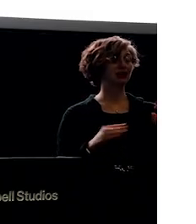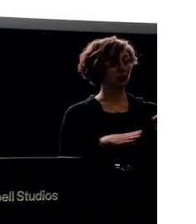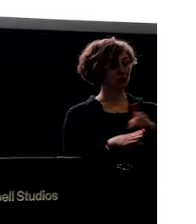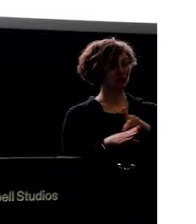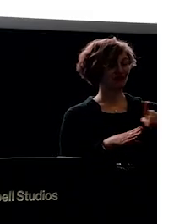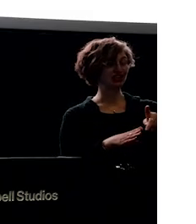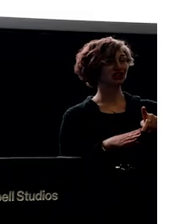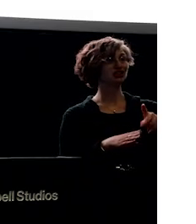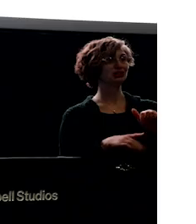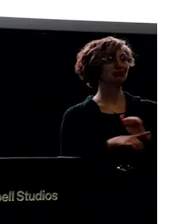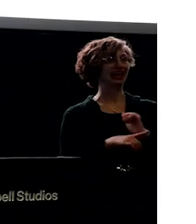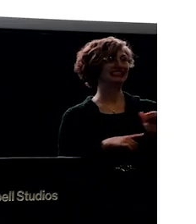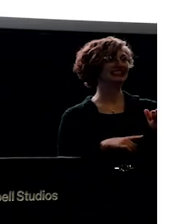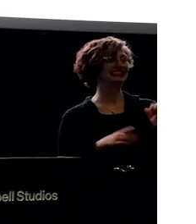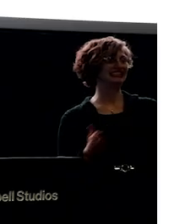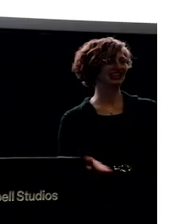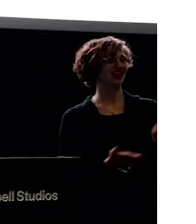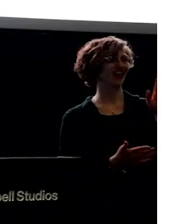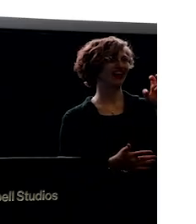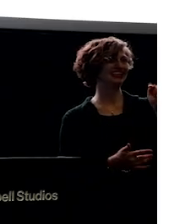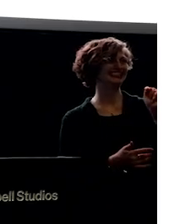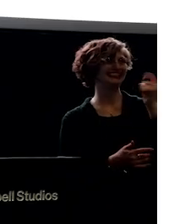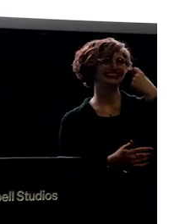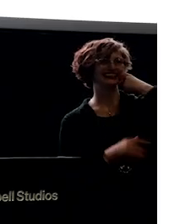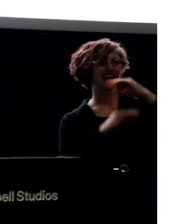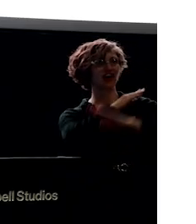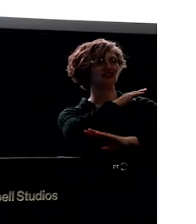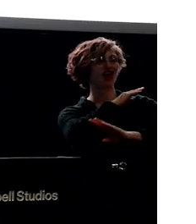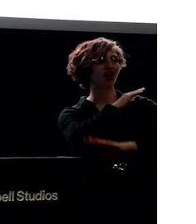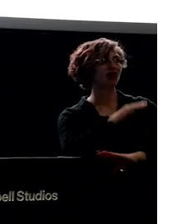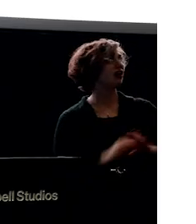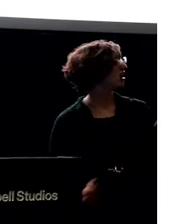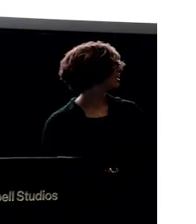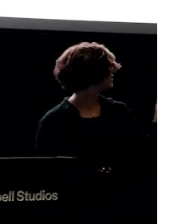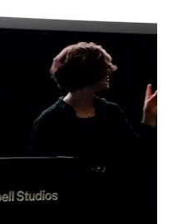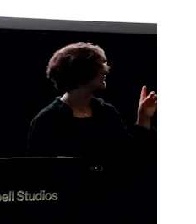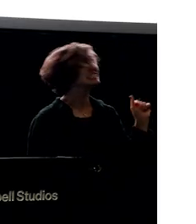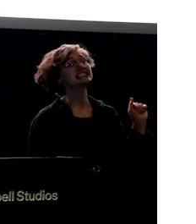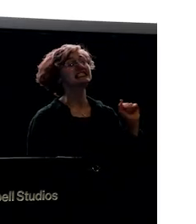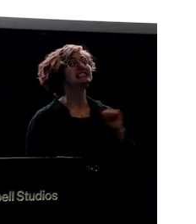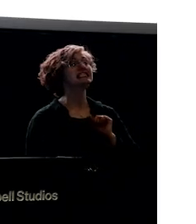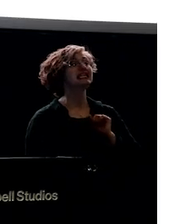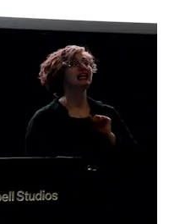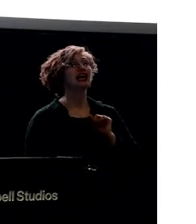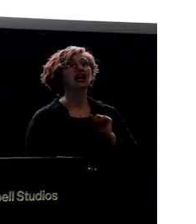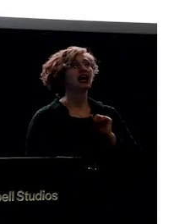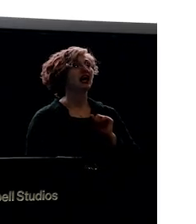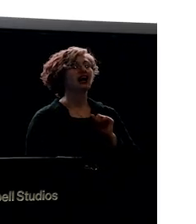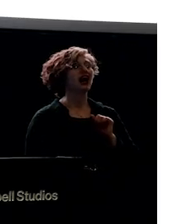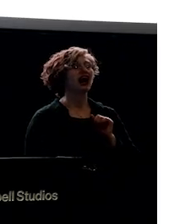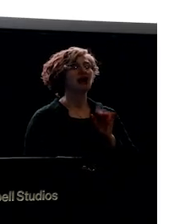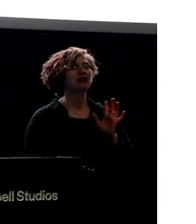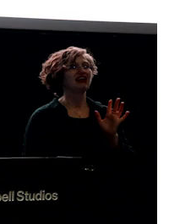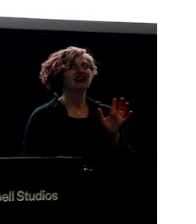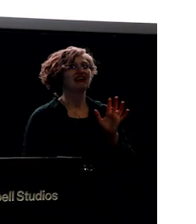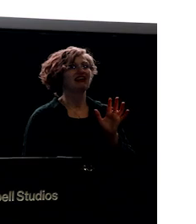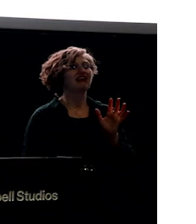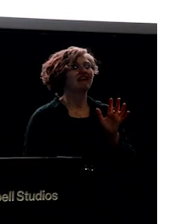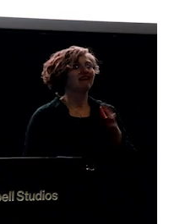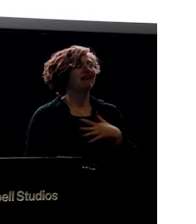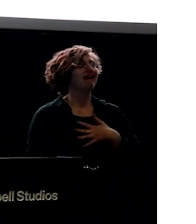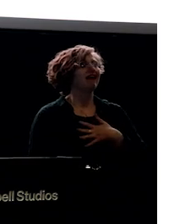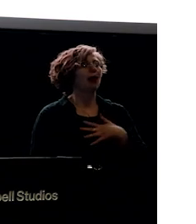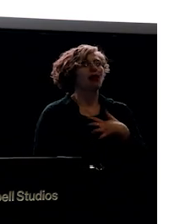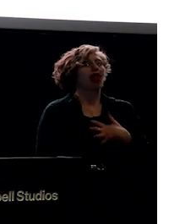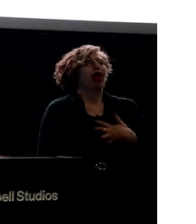at RIT this past fall. And this is everything. I would totally be just roasting my own